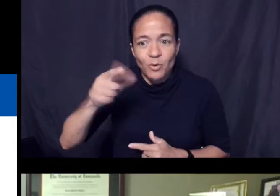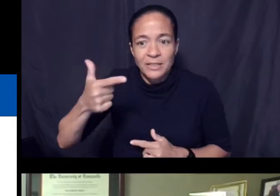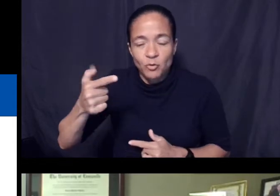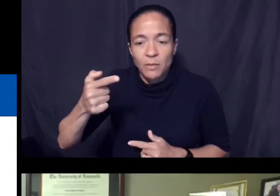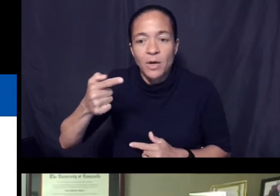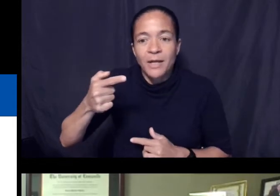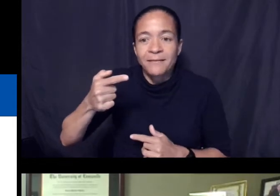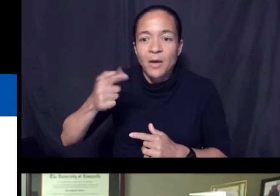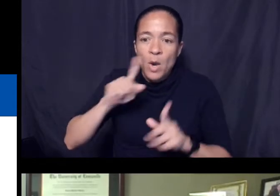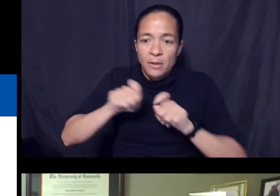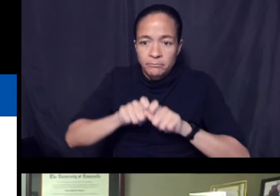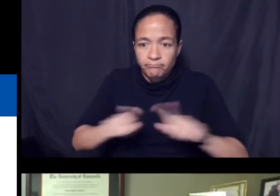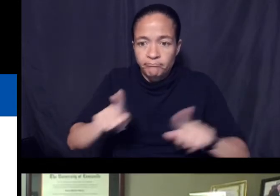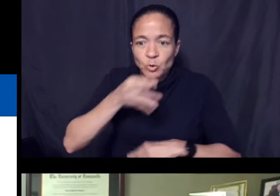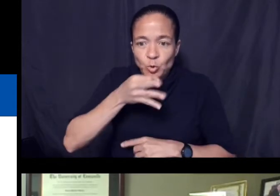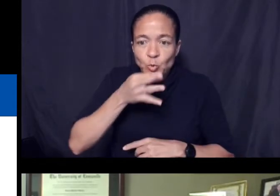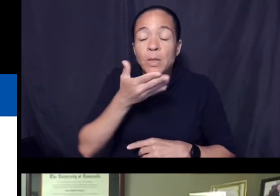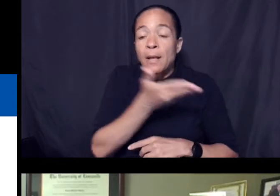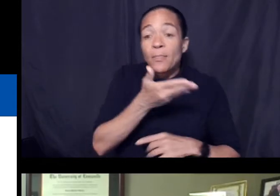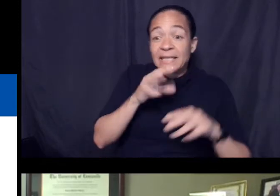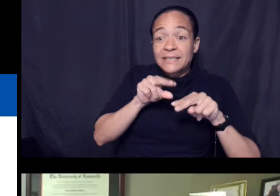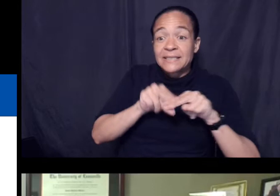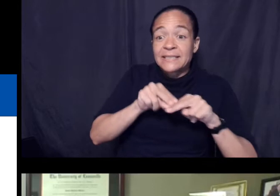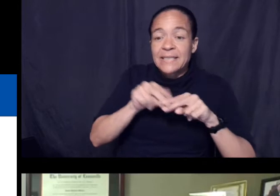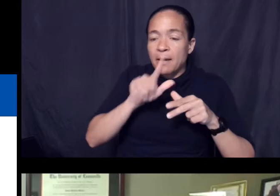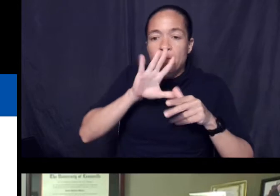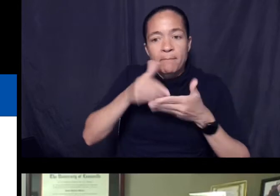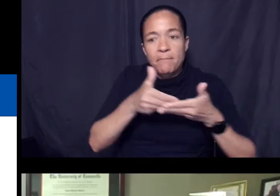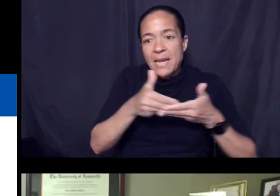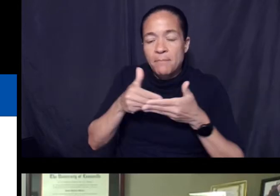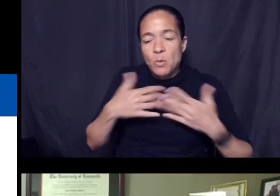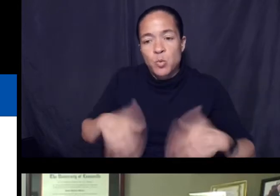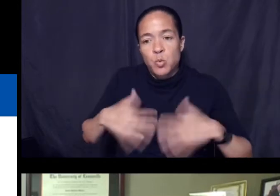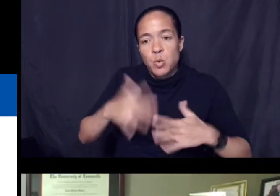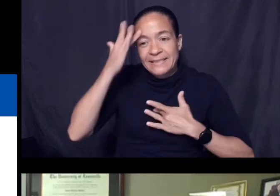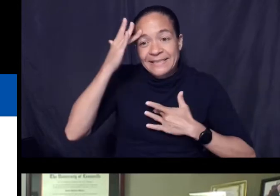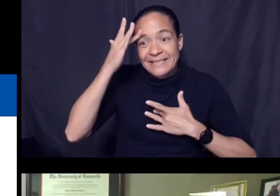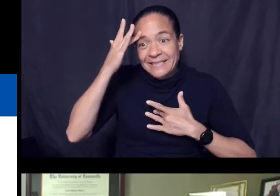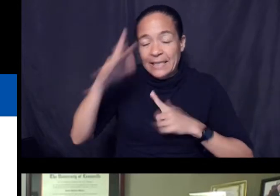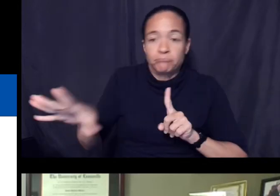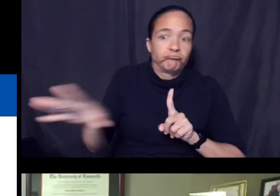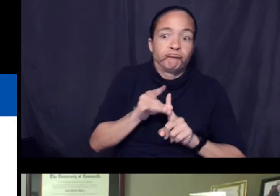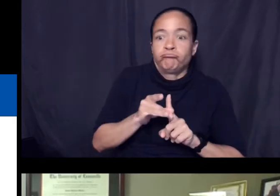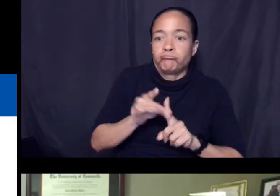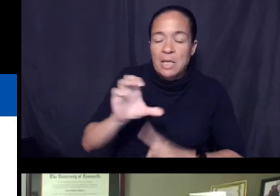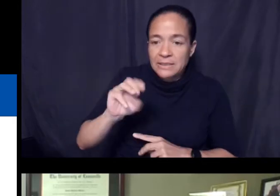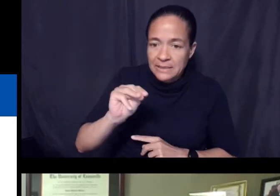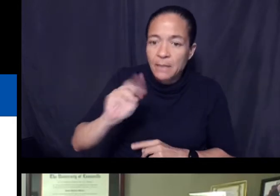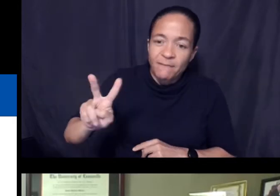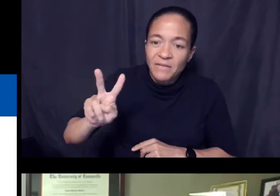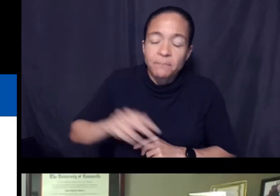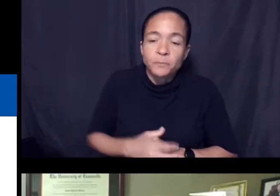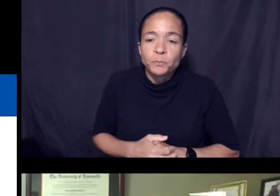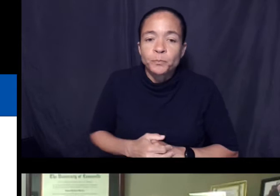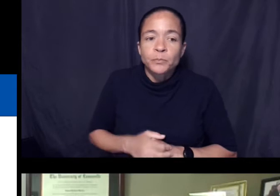will come out. And so this is a slide of a baby. He's very sick from CMV. The